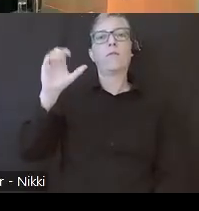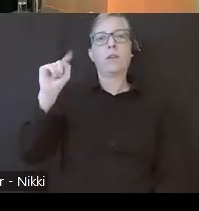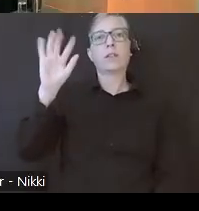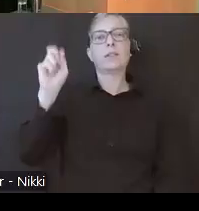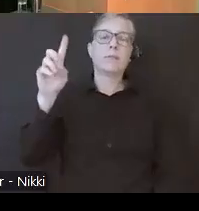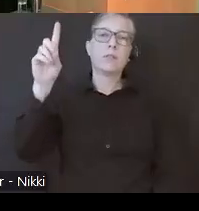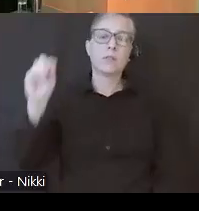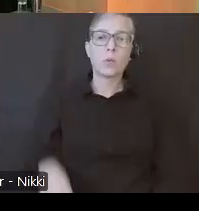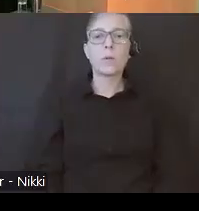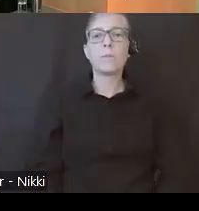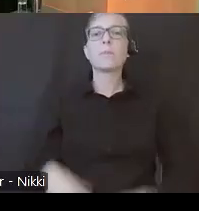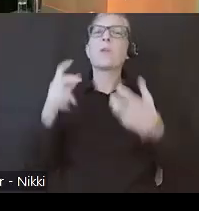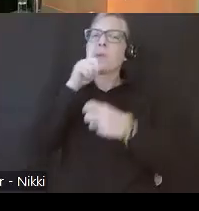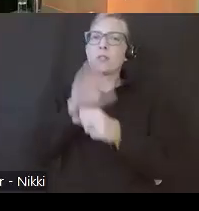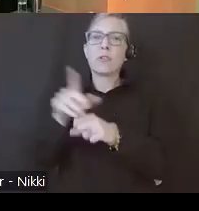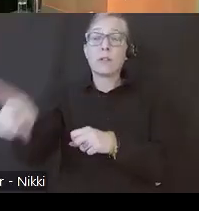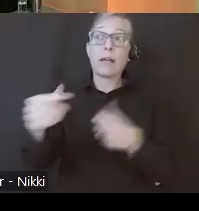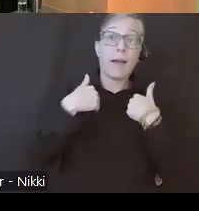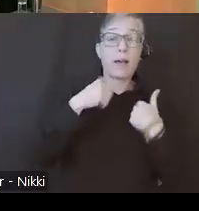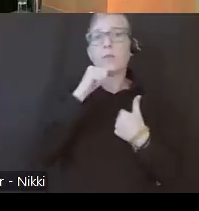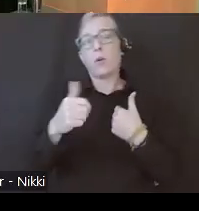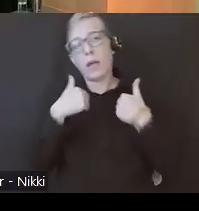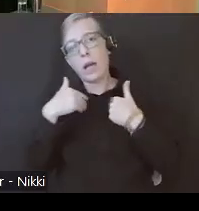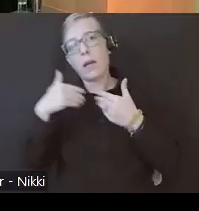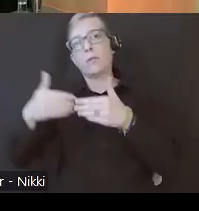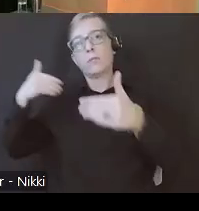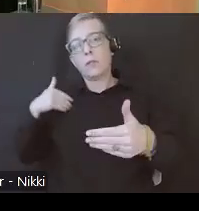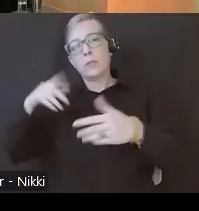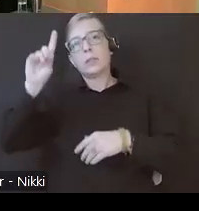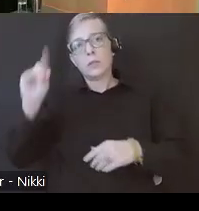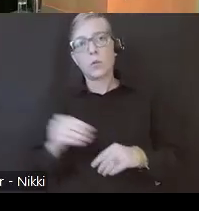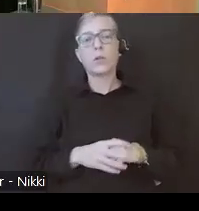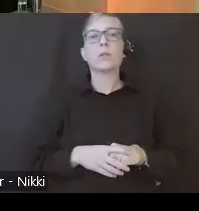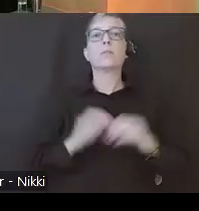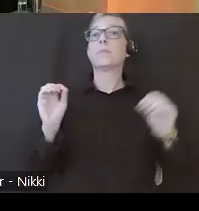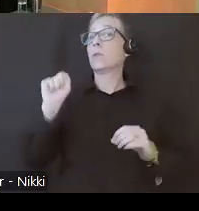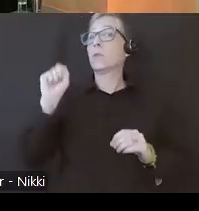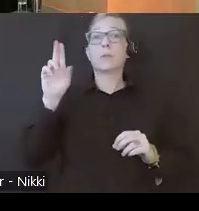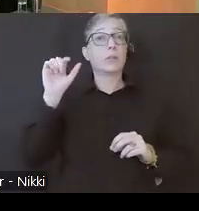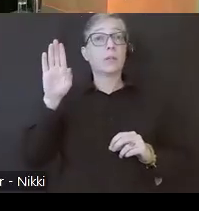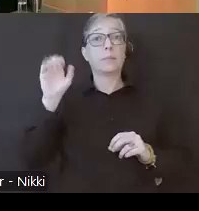Subjects don't have any substance use disorder in the past 6 months as assessed with the SCID. We